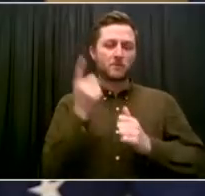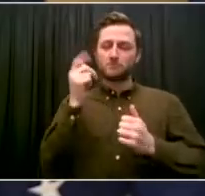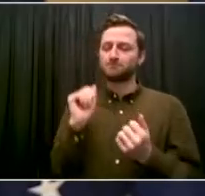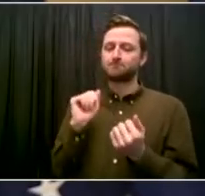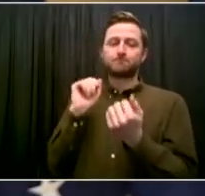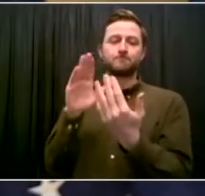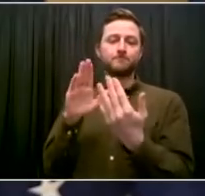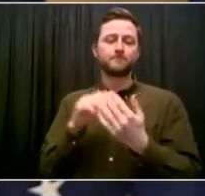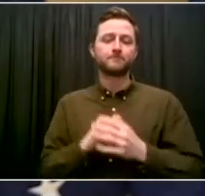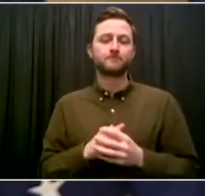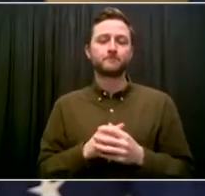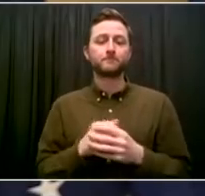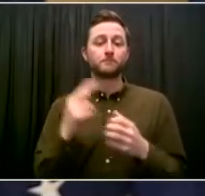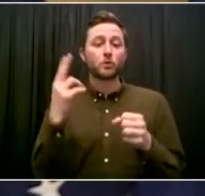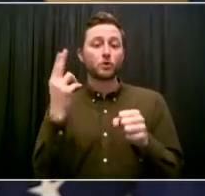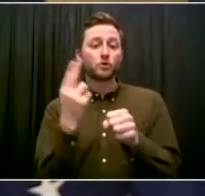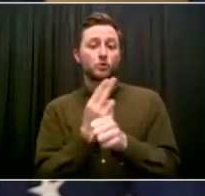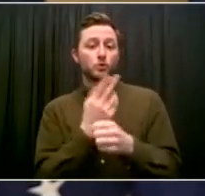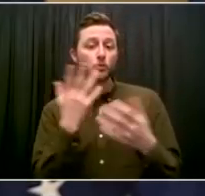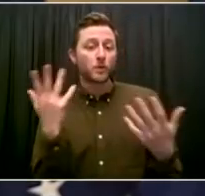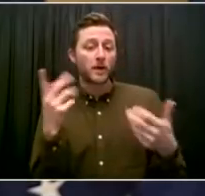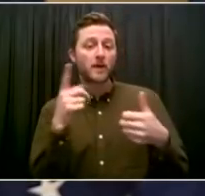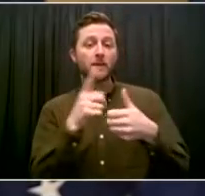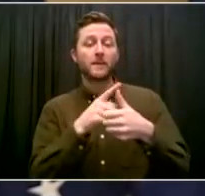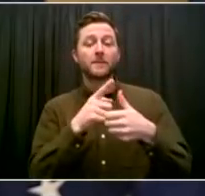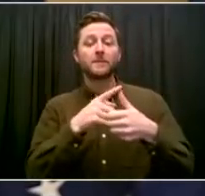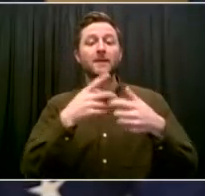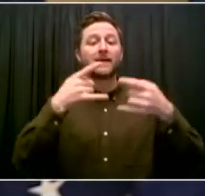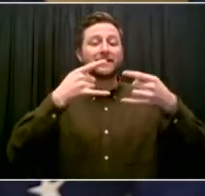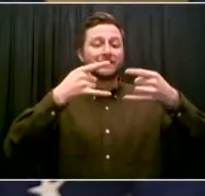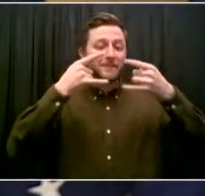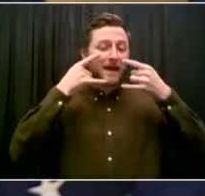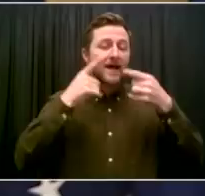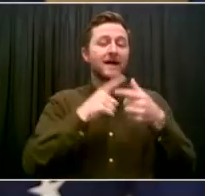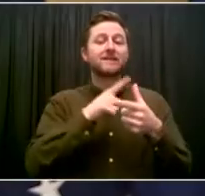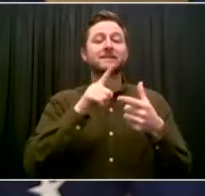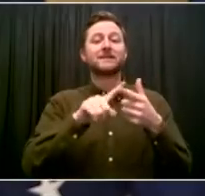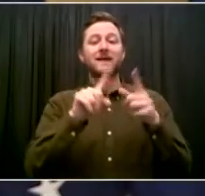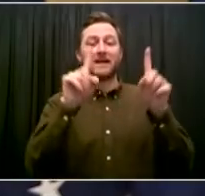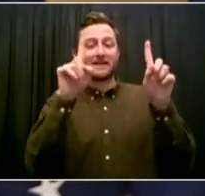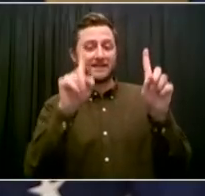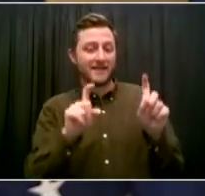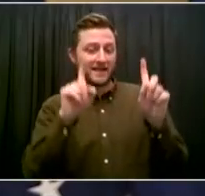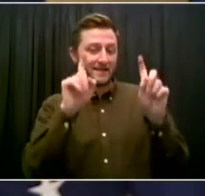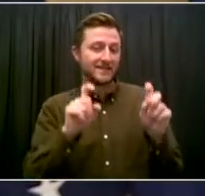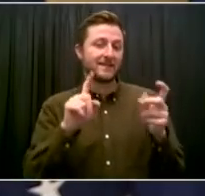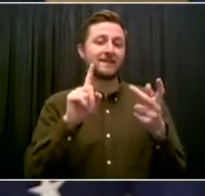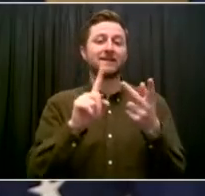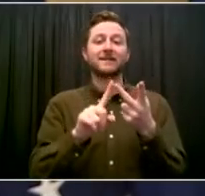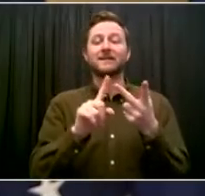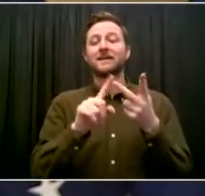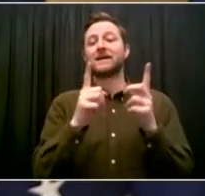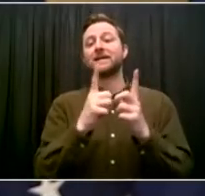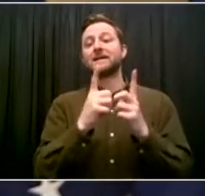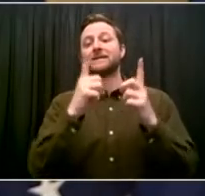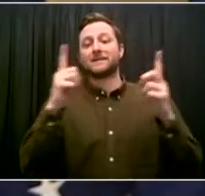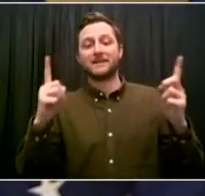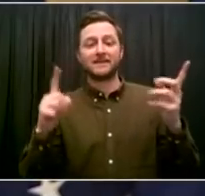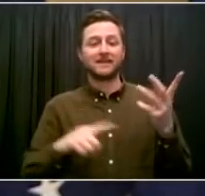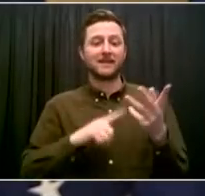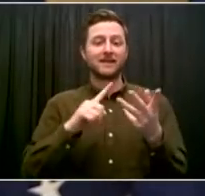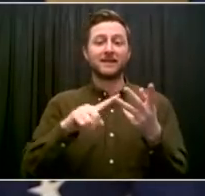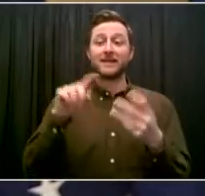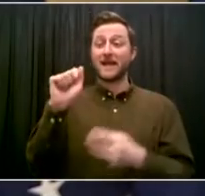testing, high-quality masks, distancing, and ventilation. And Mayor Adams's 6-point winter pandemic